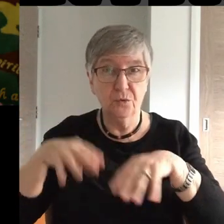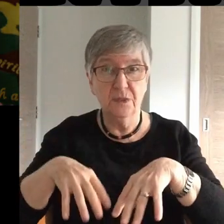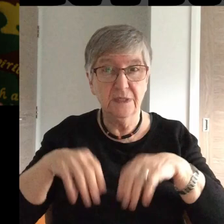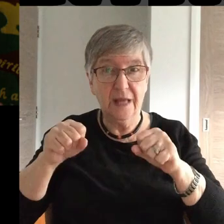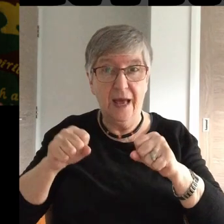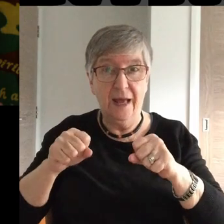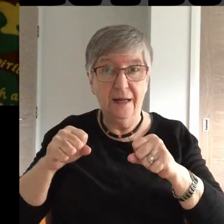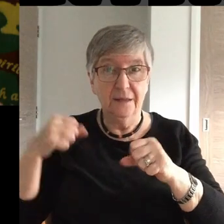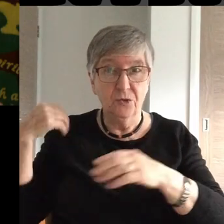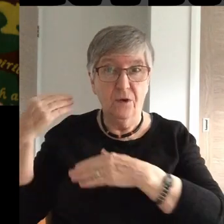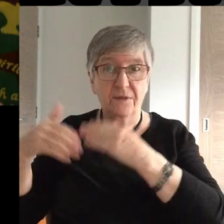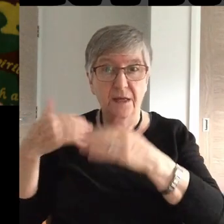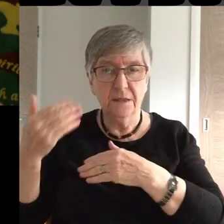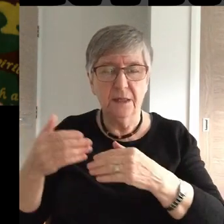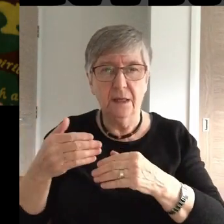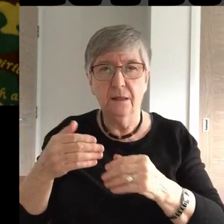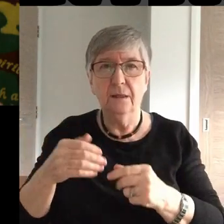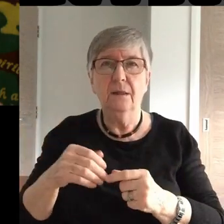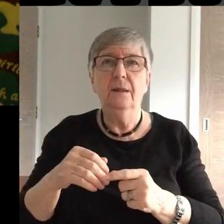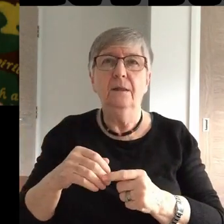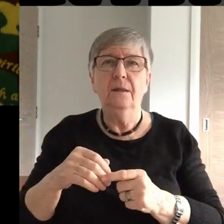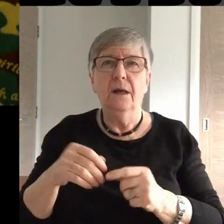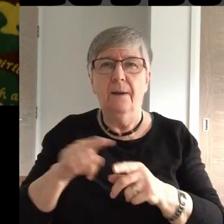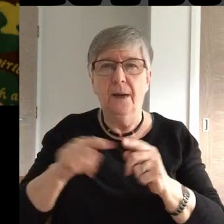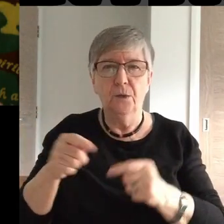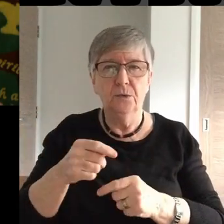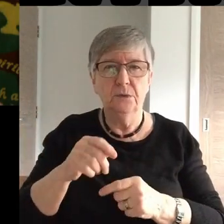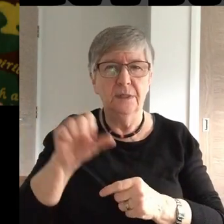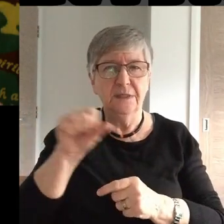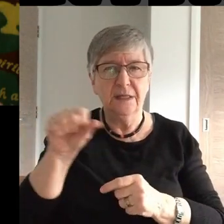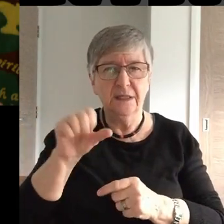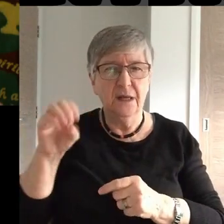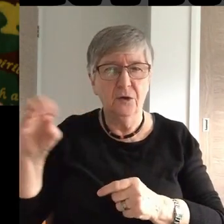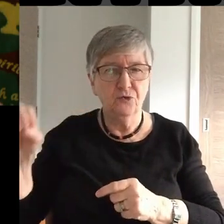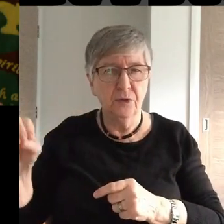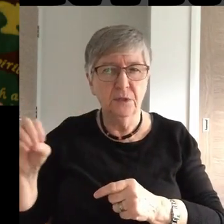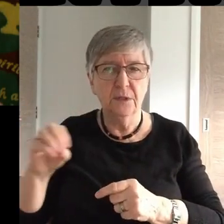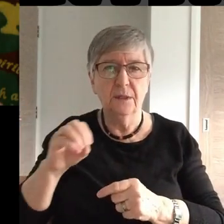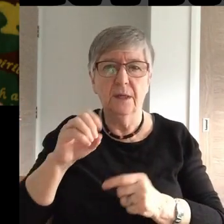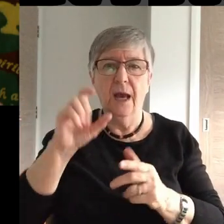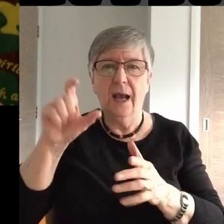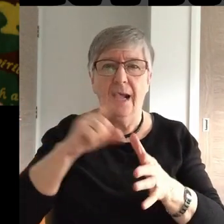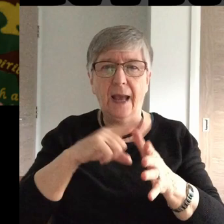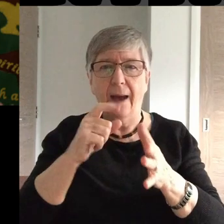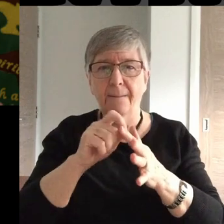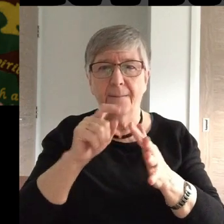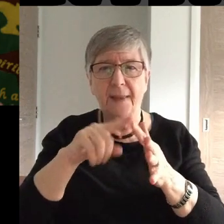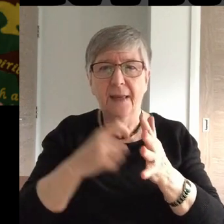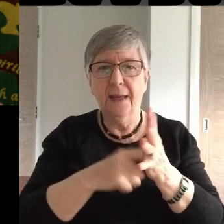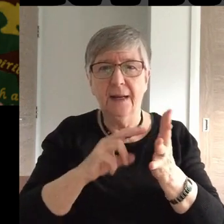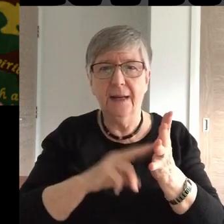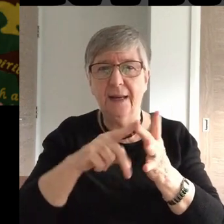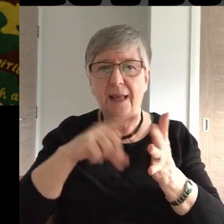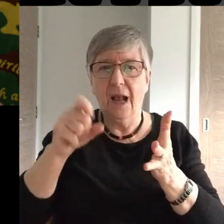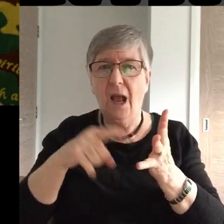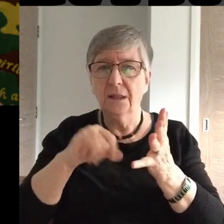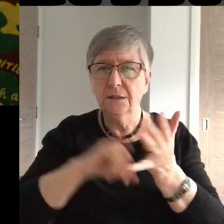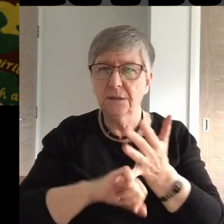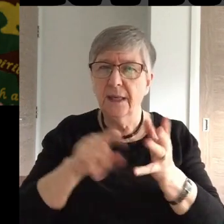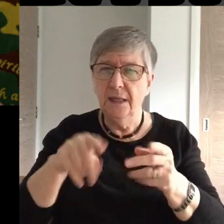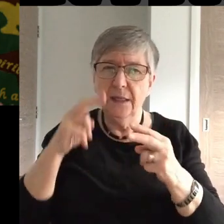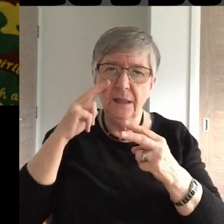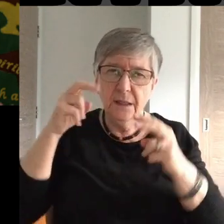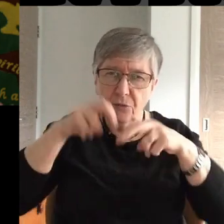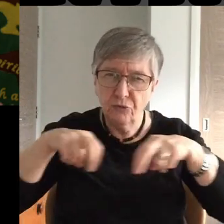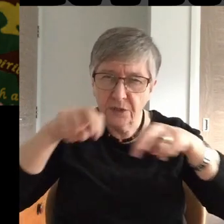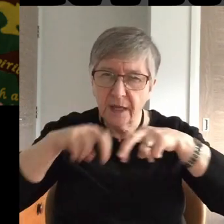to the beginning of history. In the 15th century, for example, there was a guy called Copernicus who really decided something different about